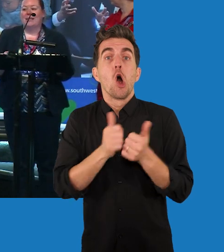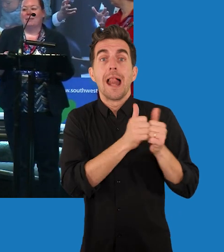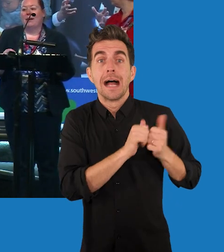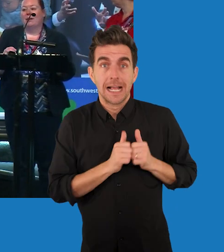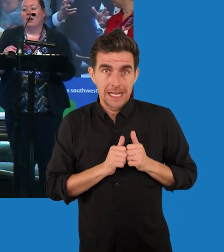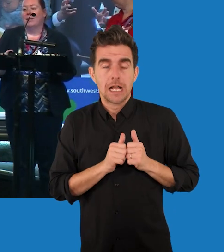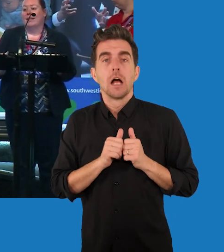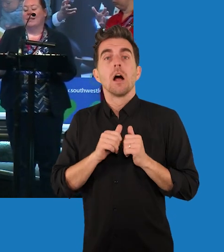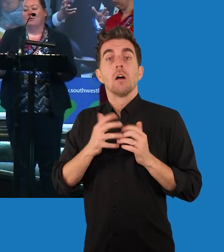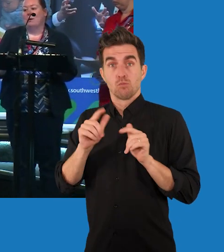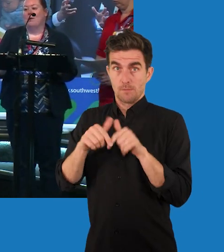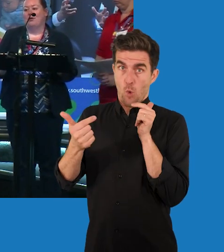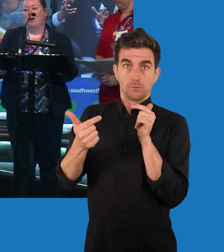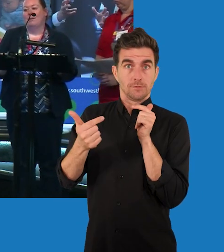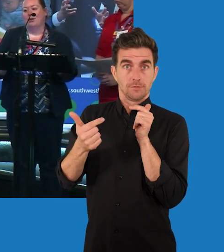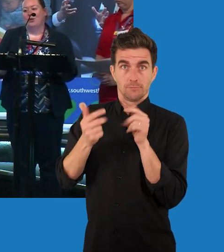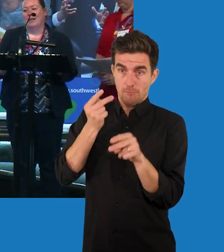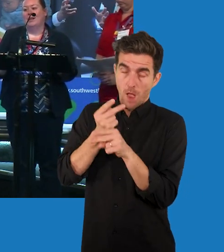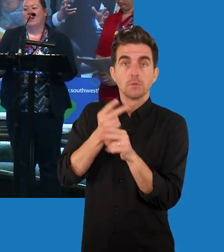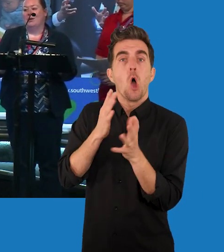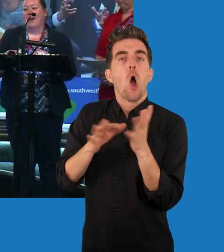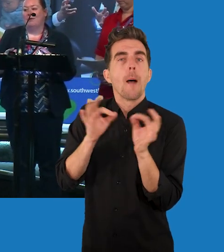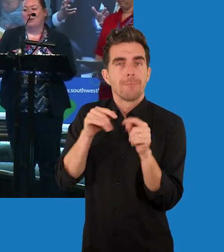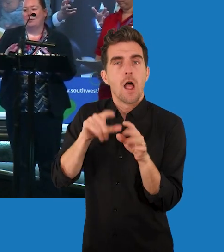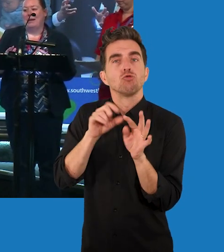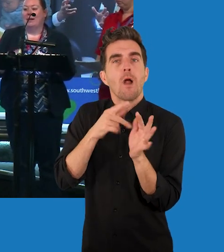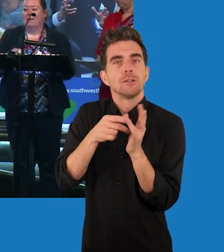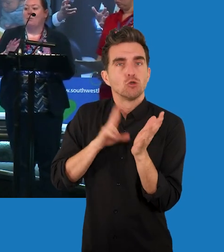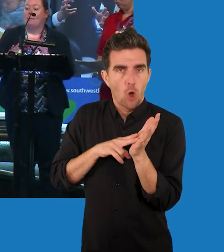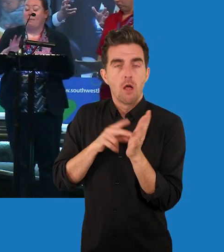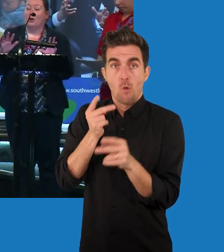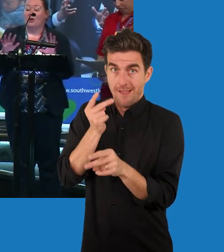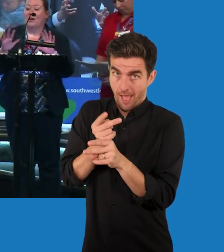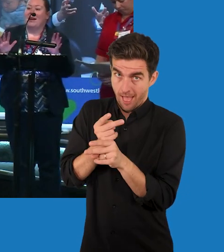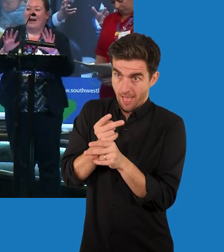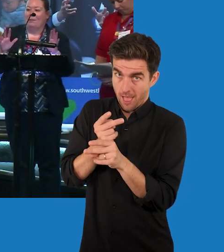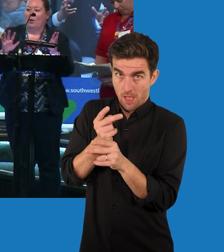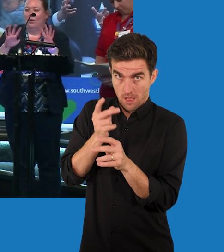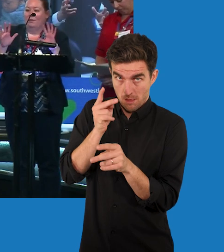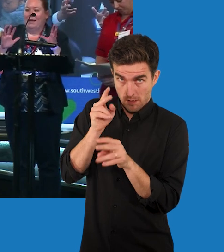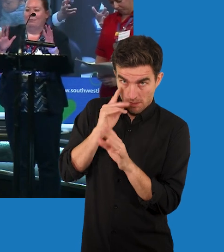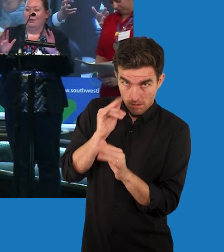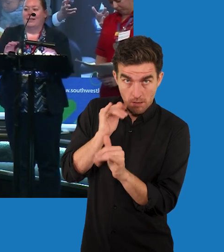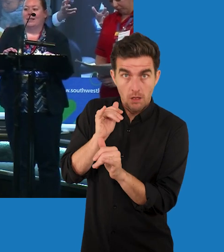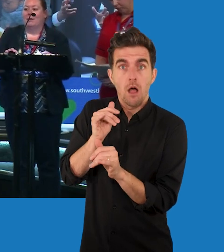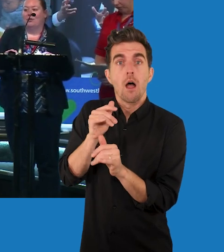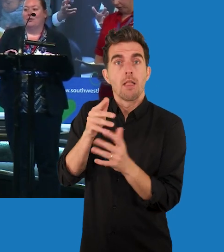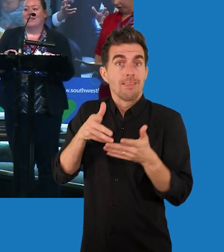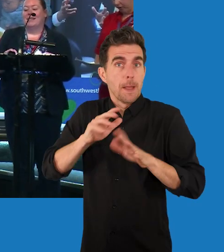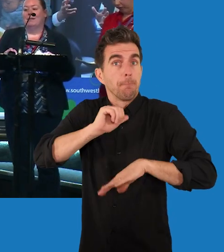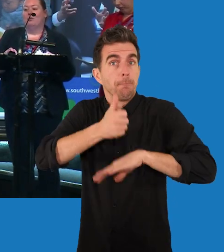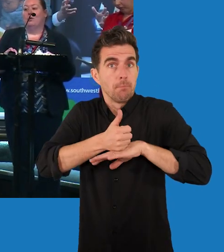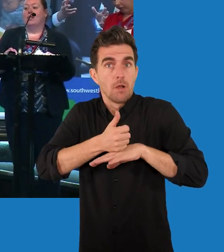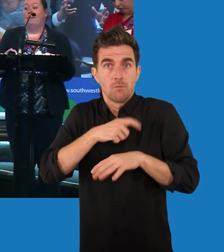do this by our colleagues in the remote monitoring hub in Croydon who care for those people, and they monitor all of the inputs that's coming through